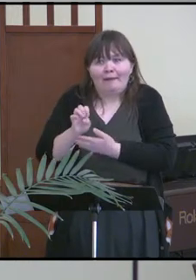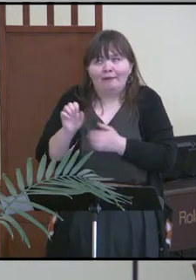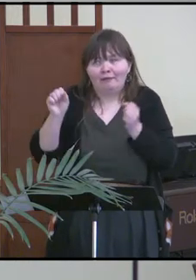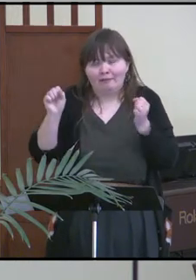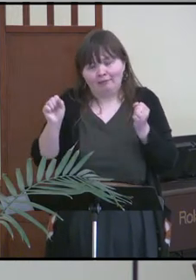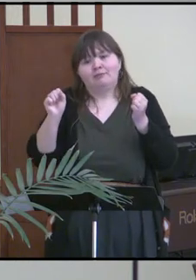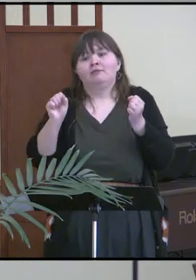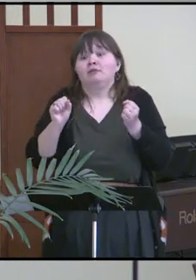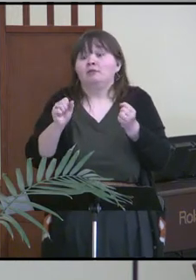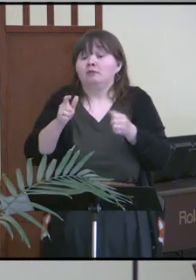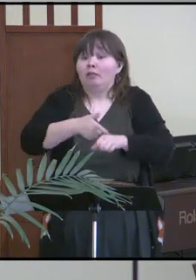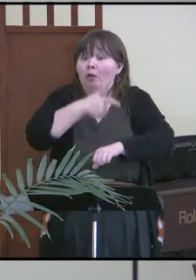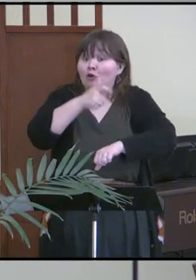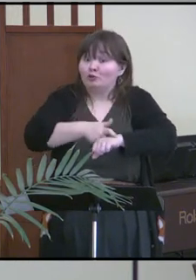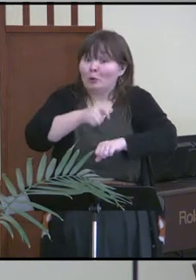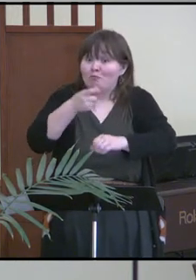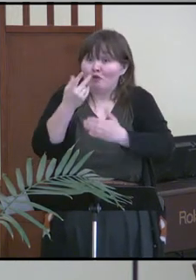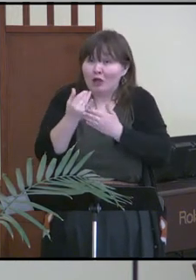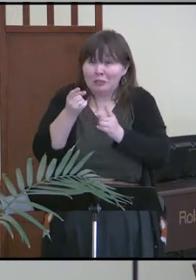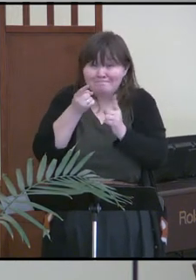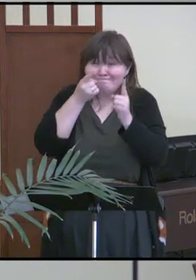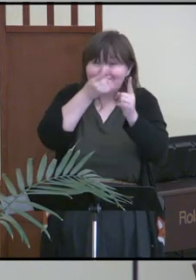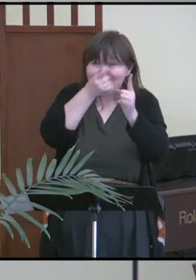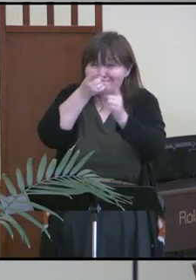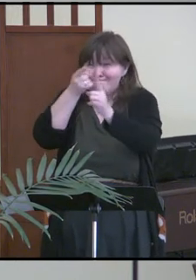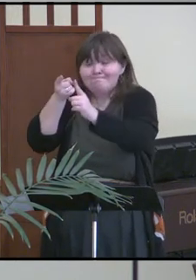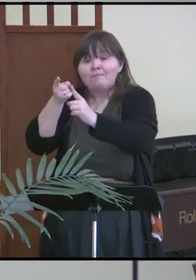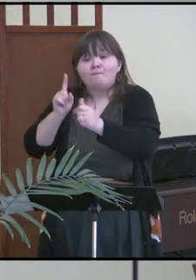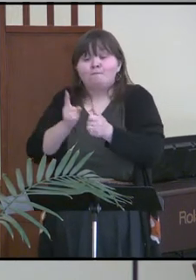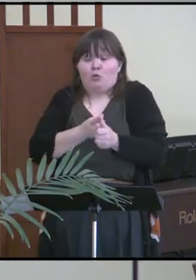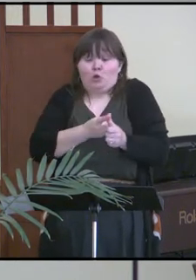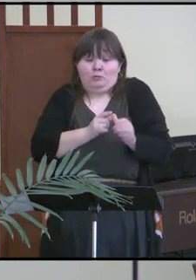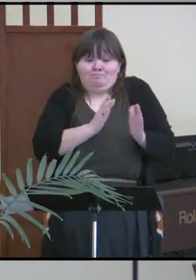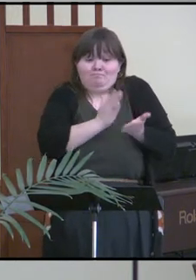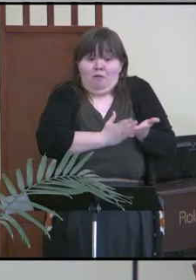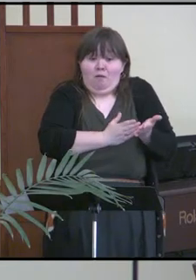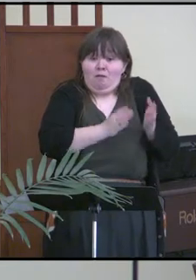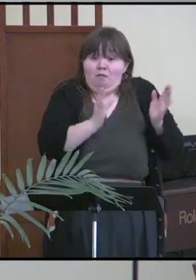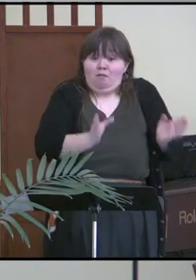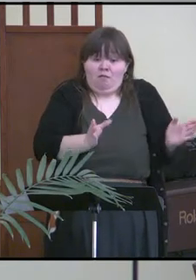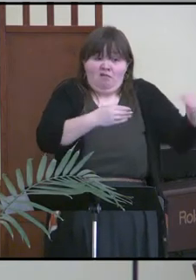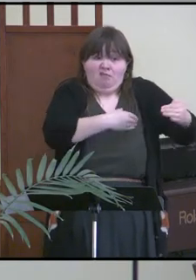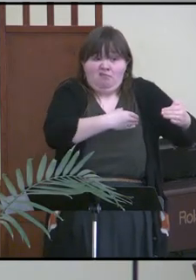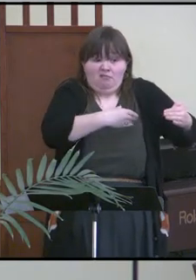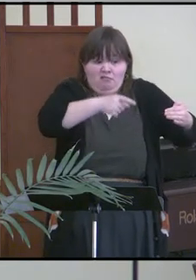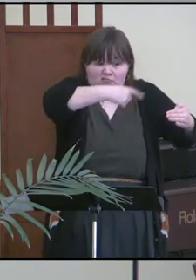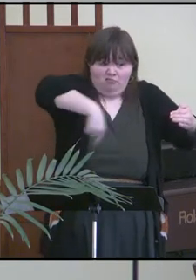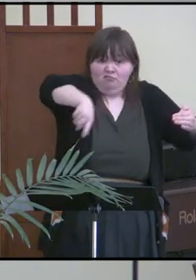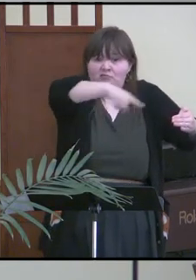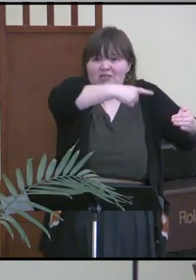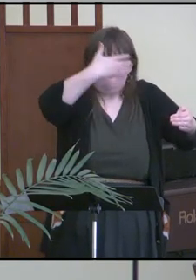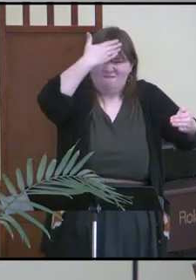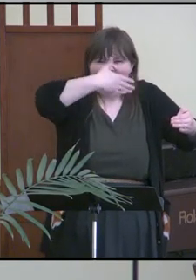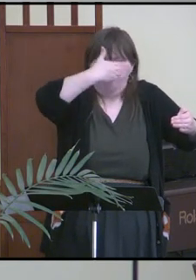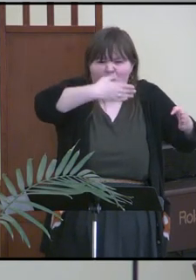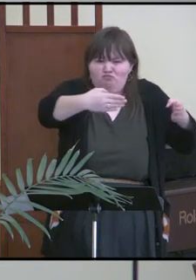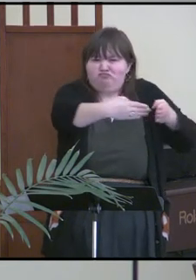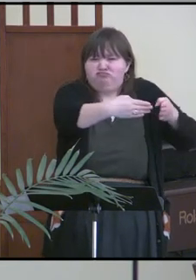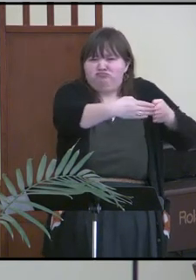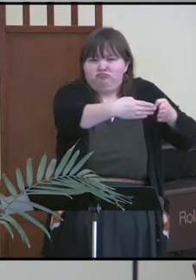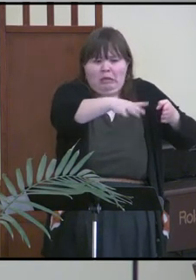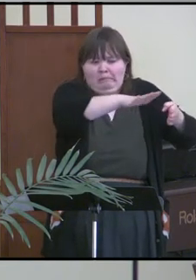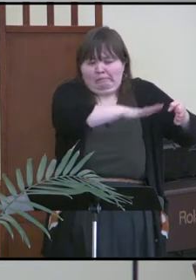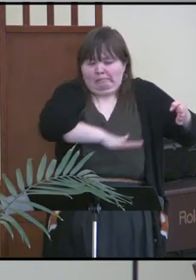this is a long-term project. Our first section of it is going to be the square, or kind of the wedge on the corner, that's